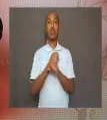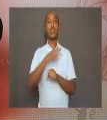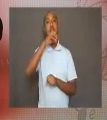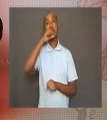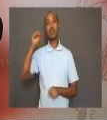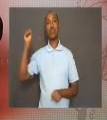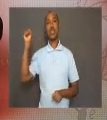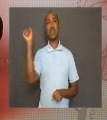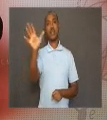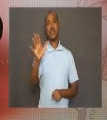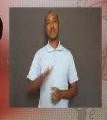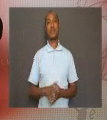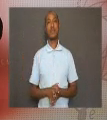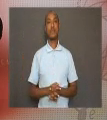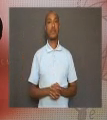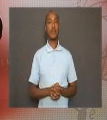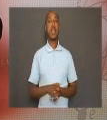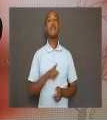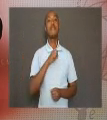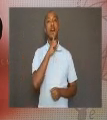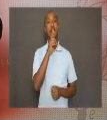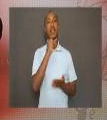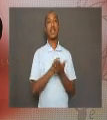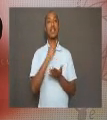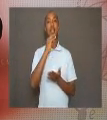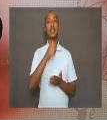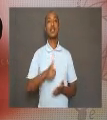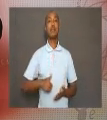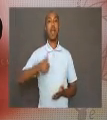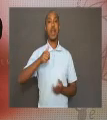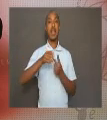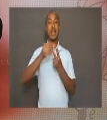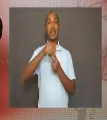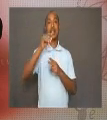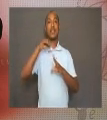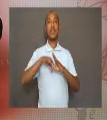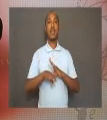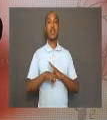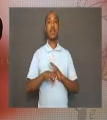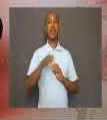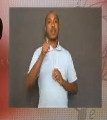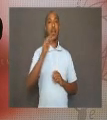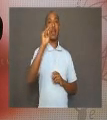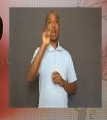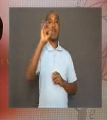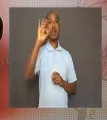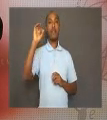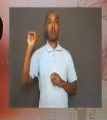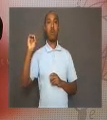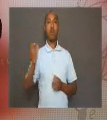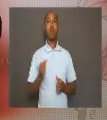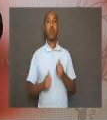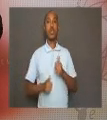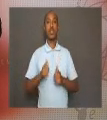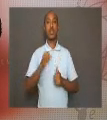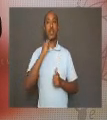explosives. In fact, it is the main ingredient in ANFO,